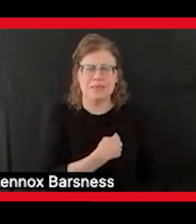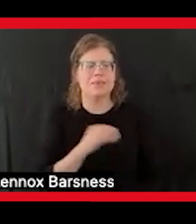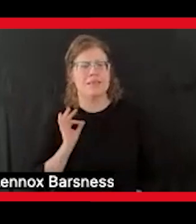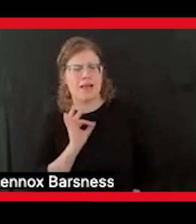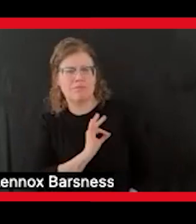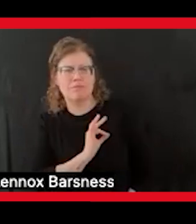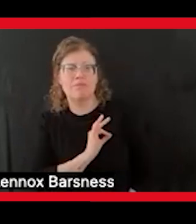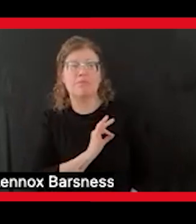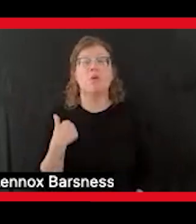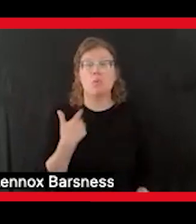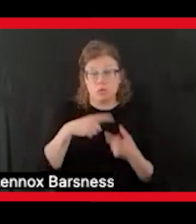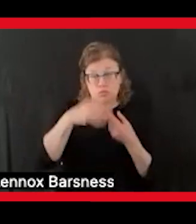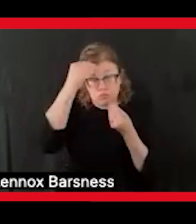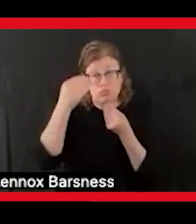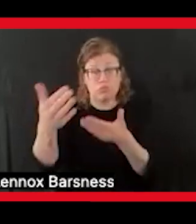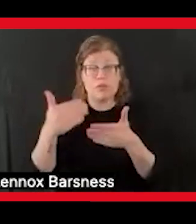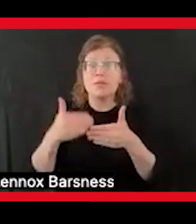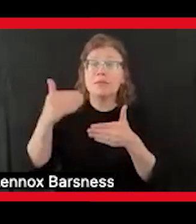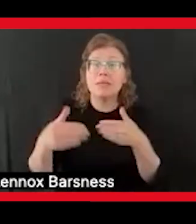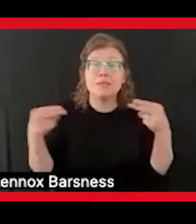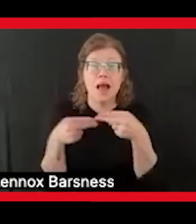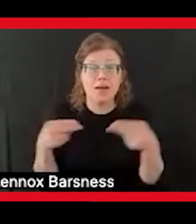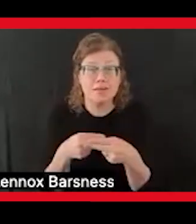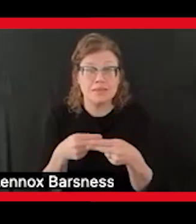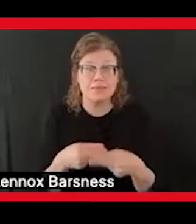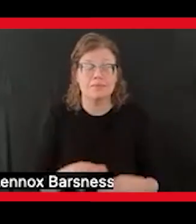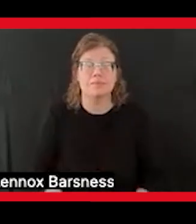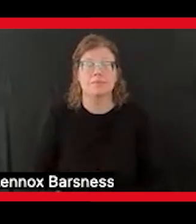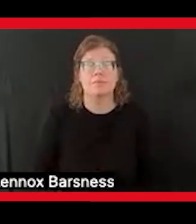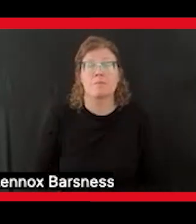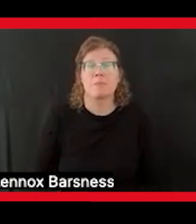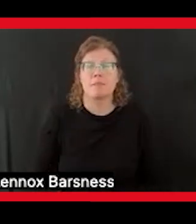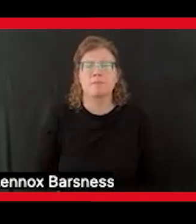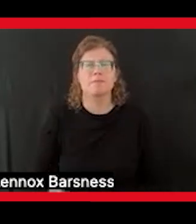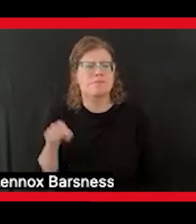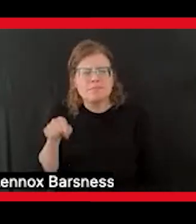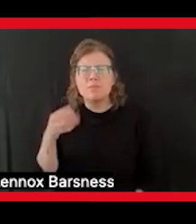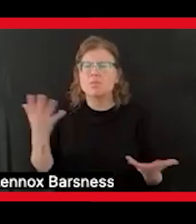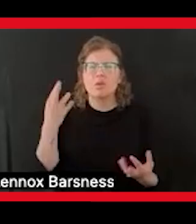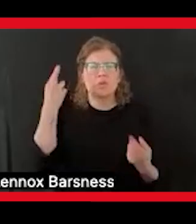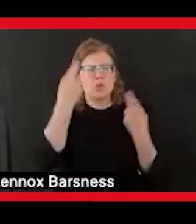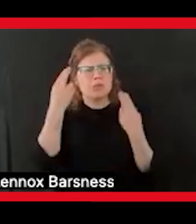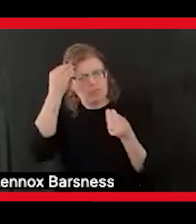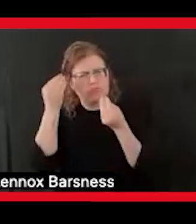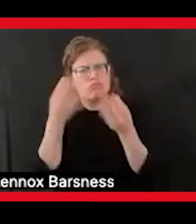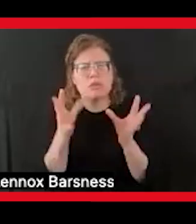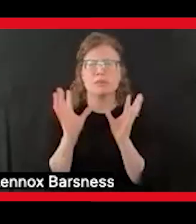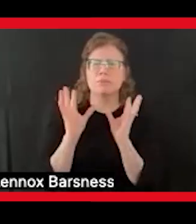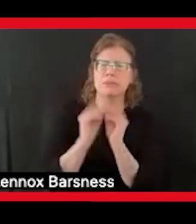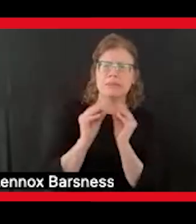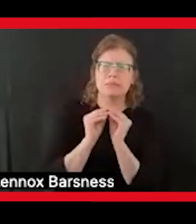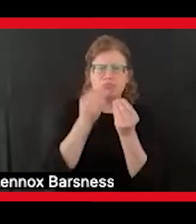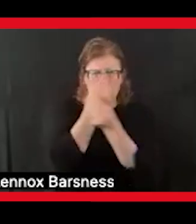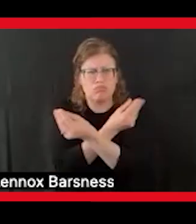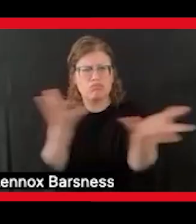go over the program guidelines and to offer context about the Project Grant Program for Organizations for the